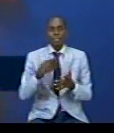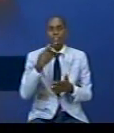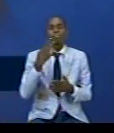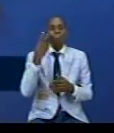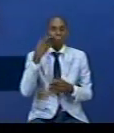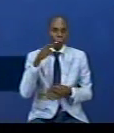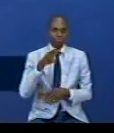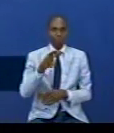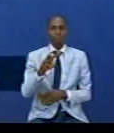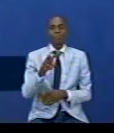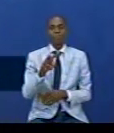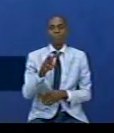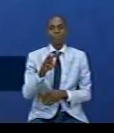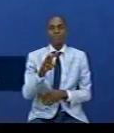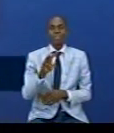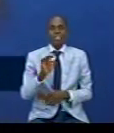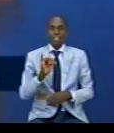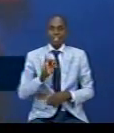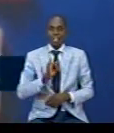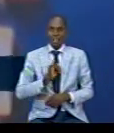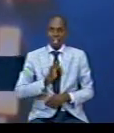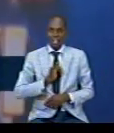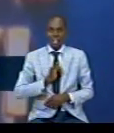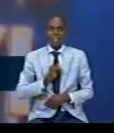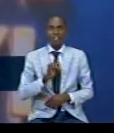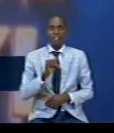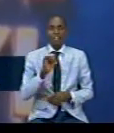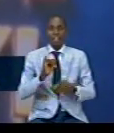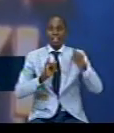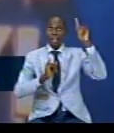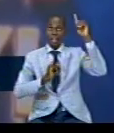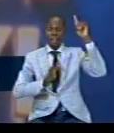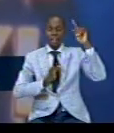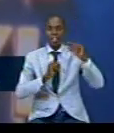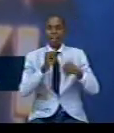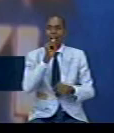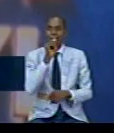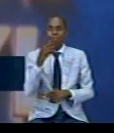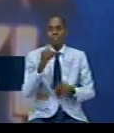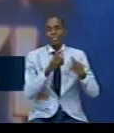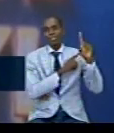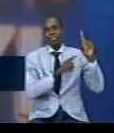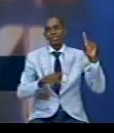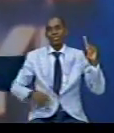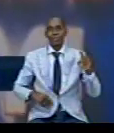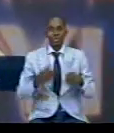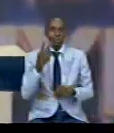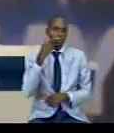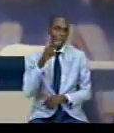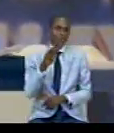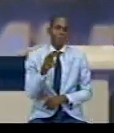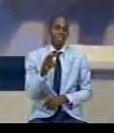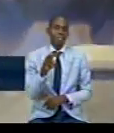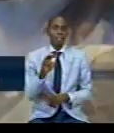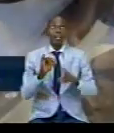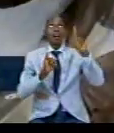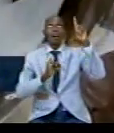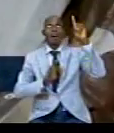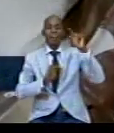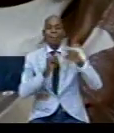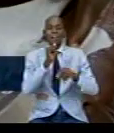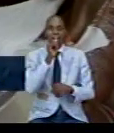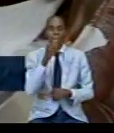behold, I am the Lord. Behold, I am